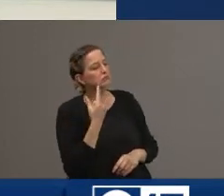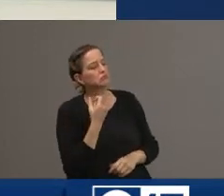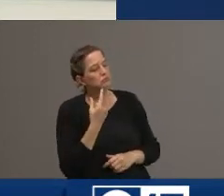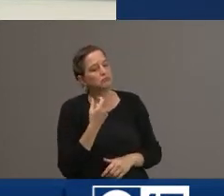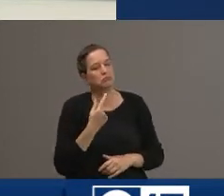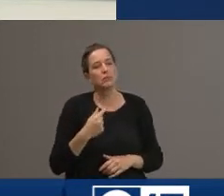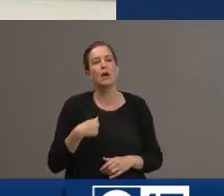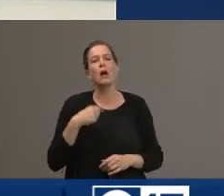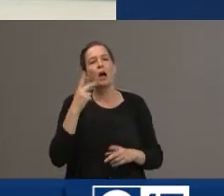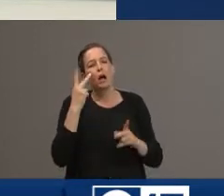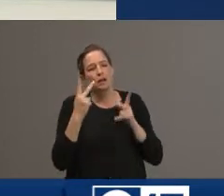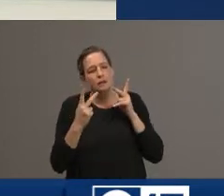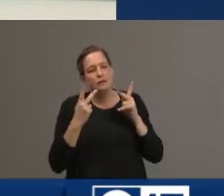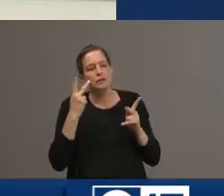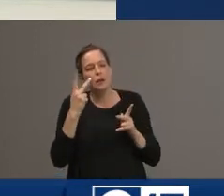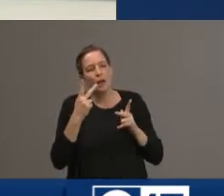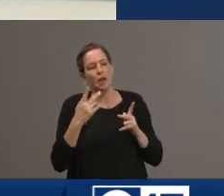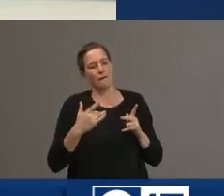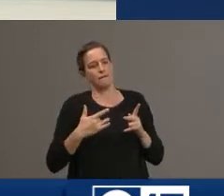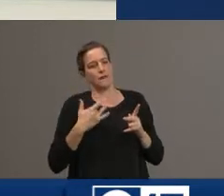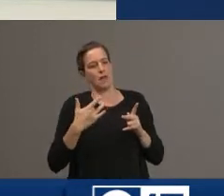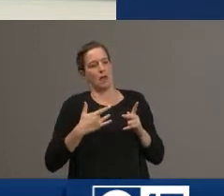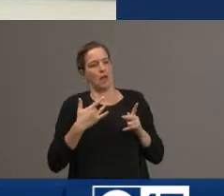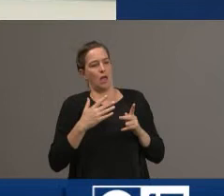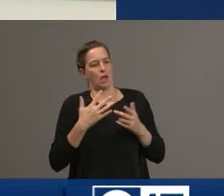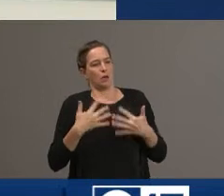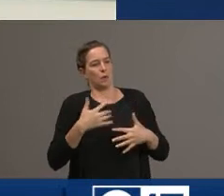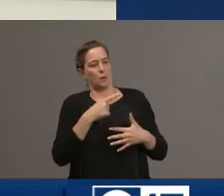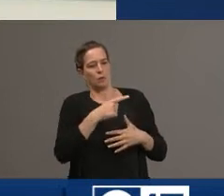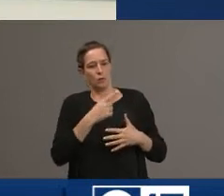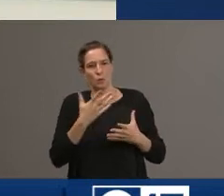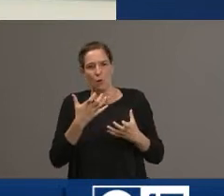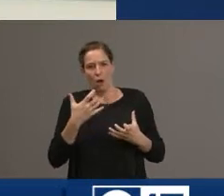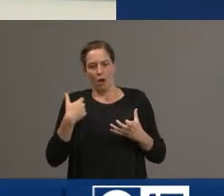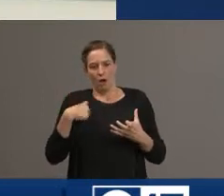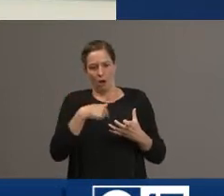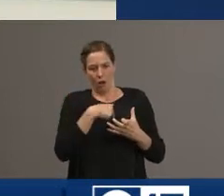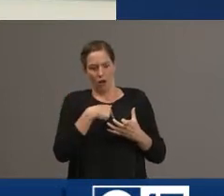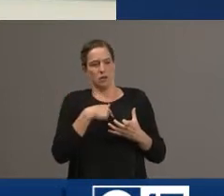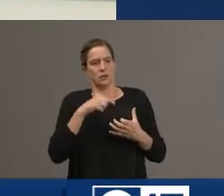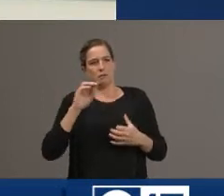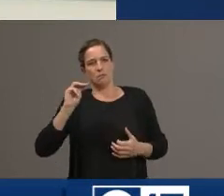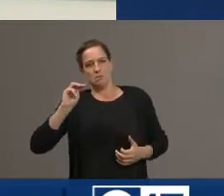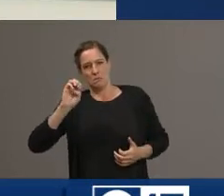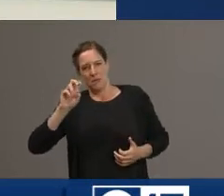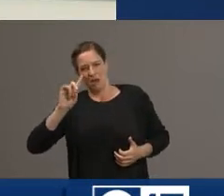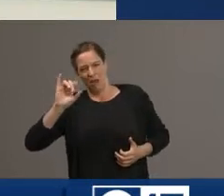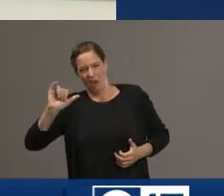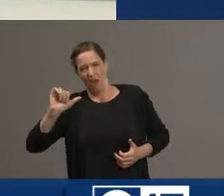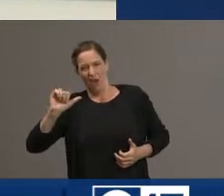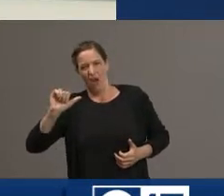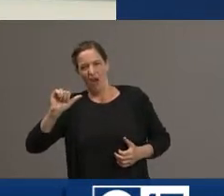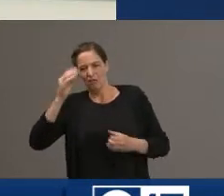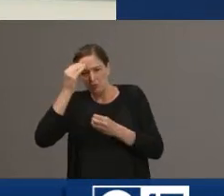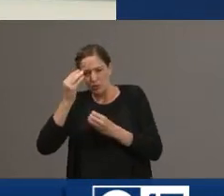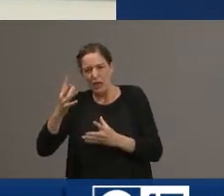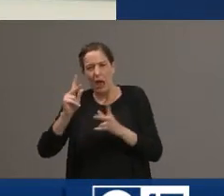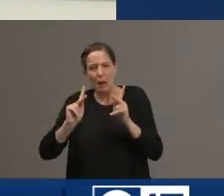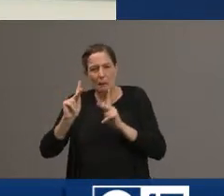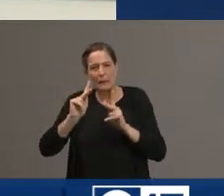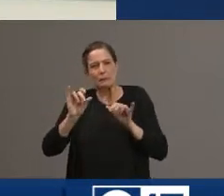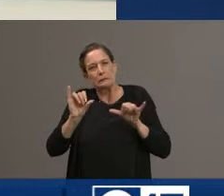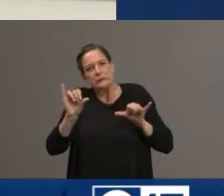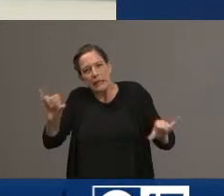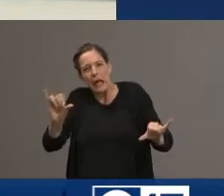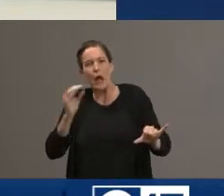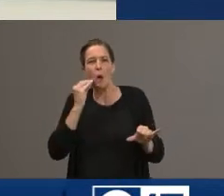of urgency hearing it from you today, asking us, the media, to help inform people they're safer at home. With